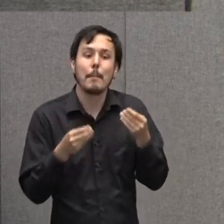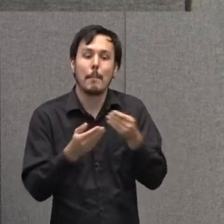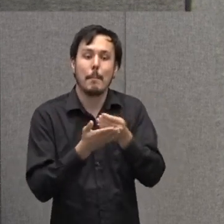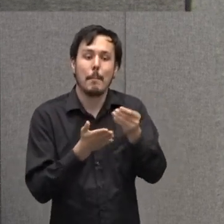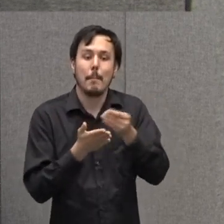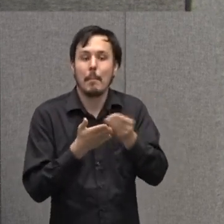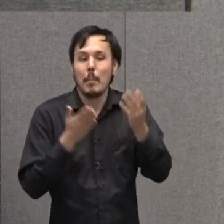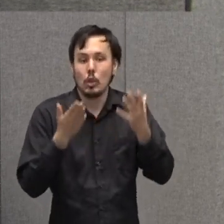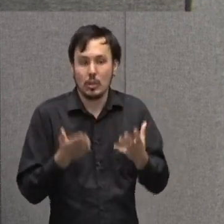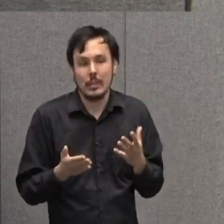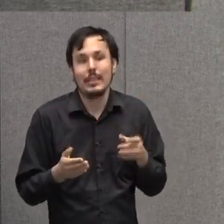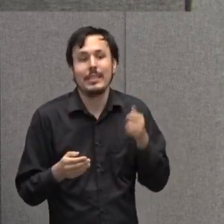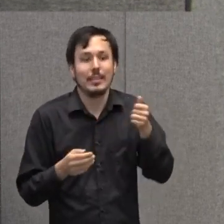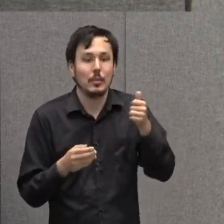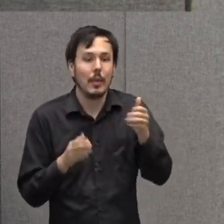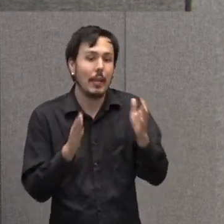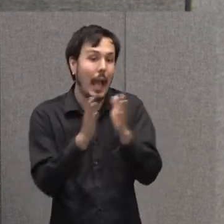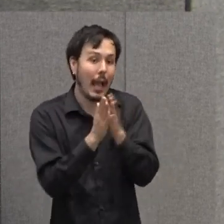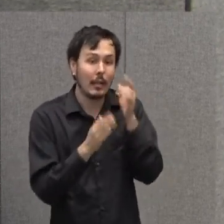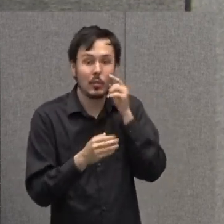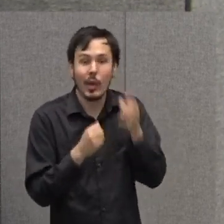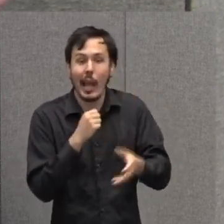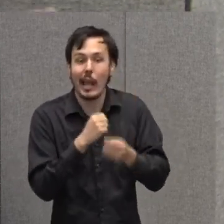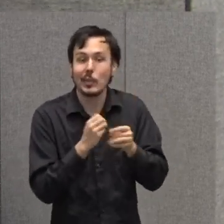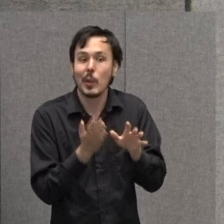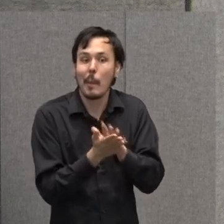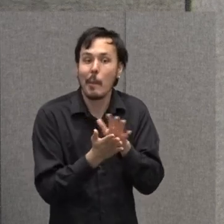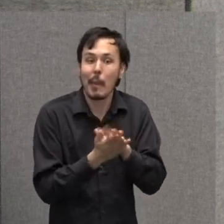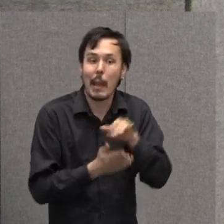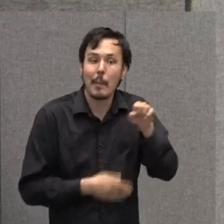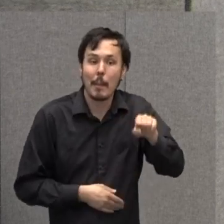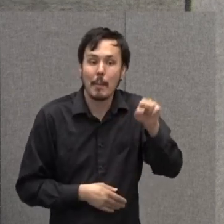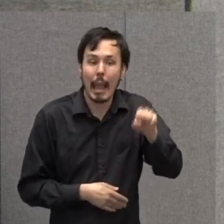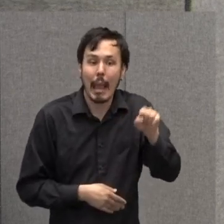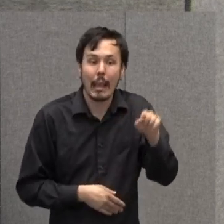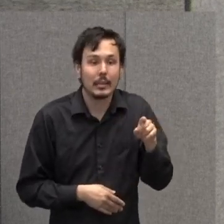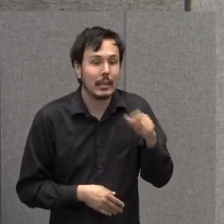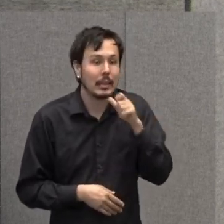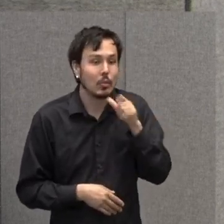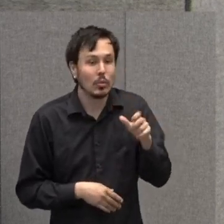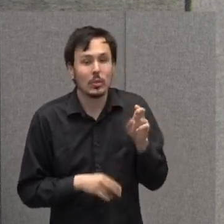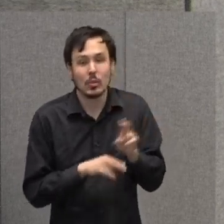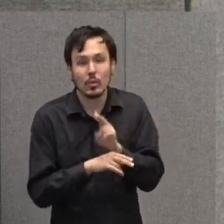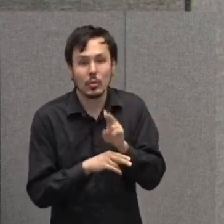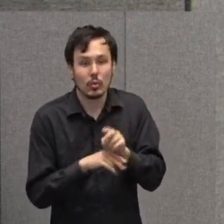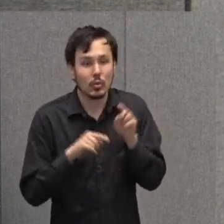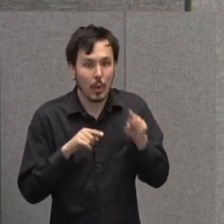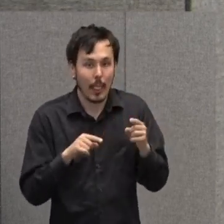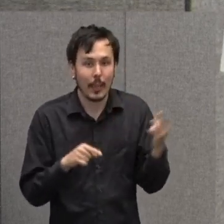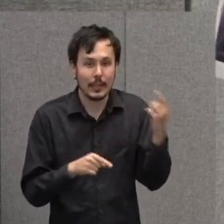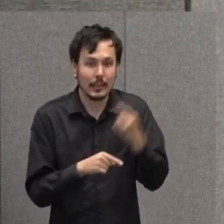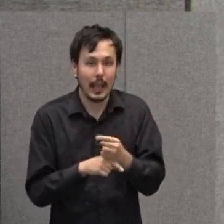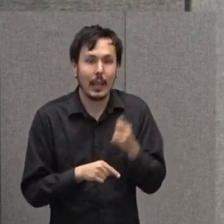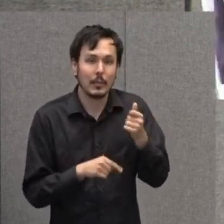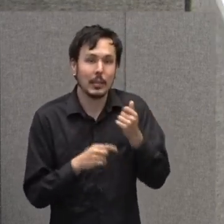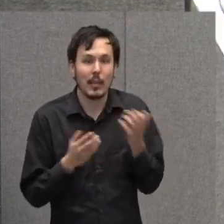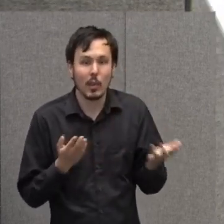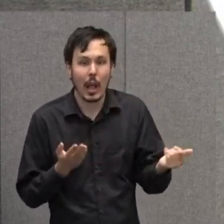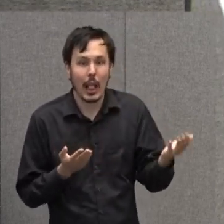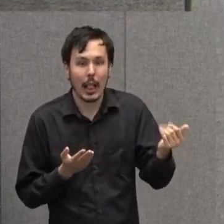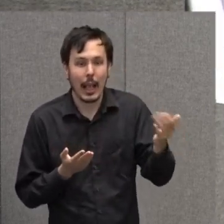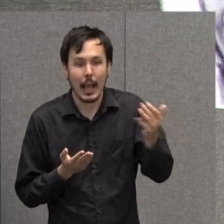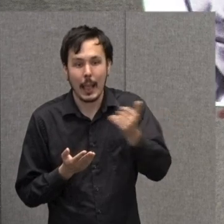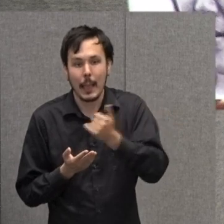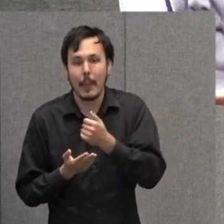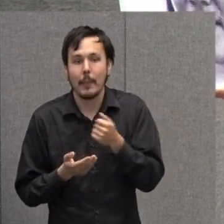he would ask them for extra paper bags that they, you know, they may not have used during the day. And he would collect them, and he